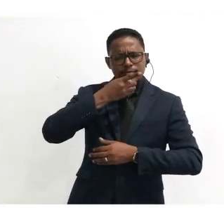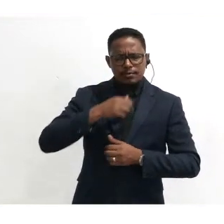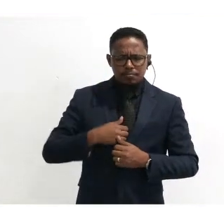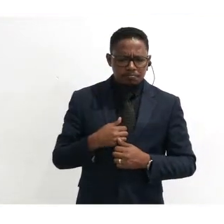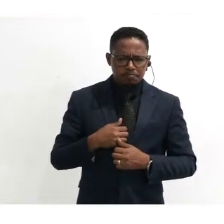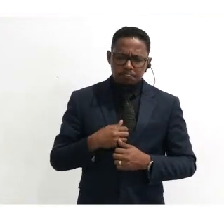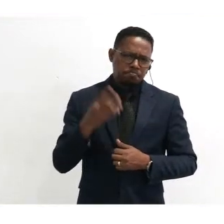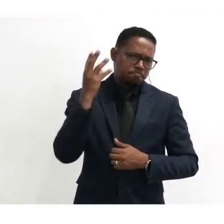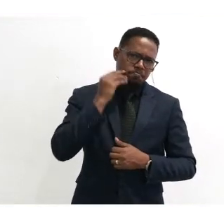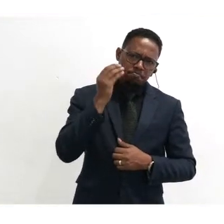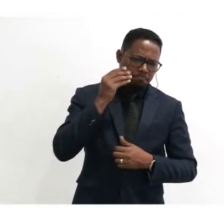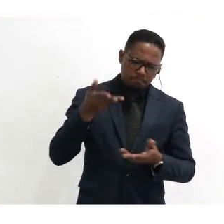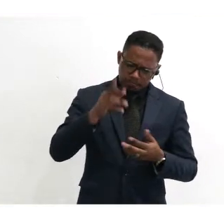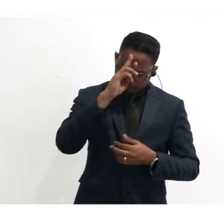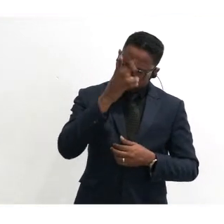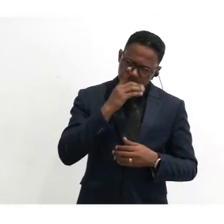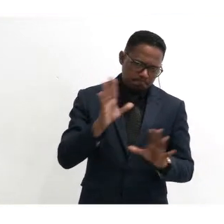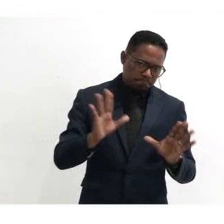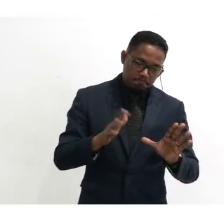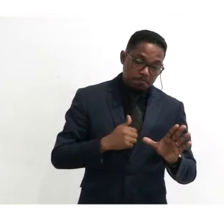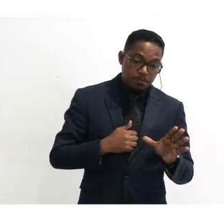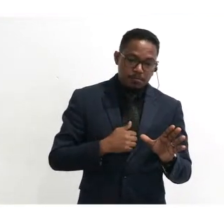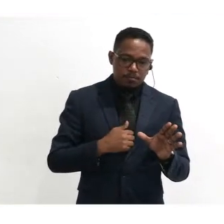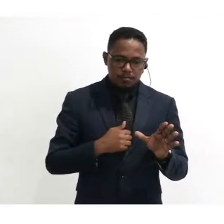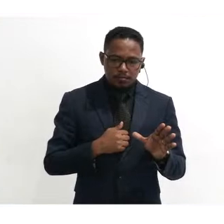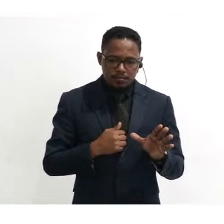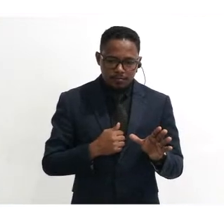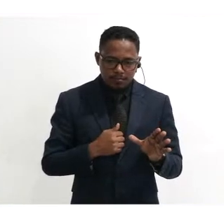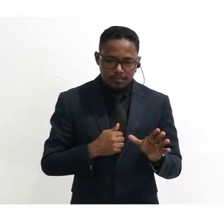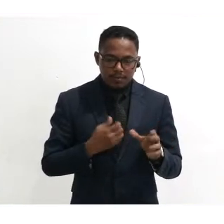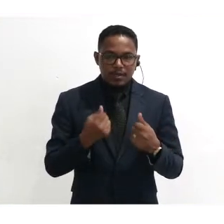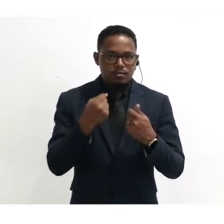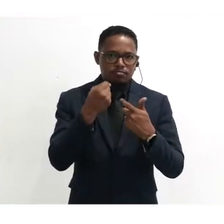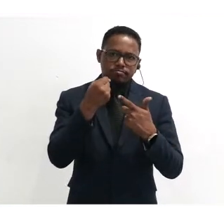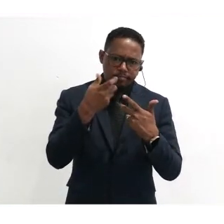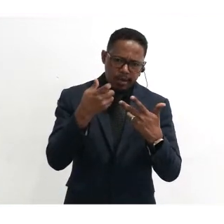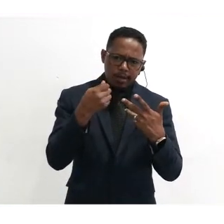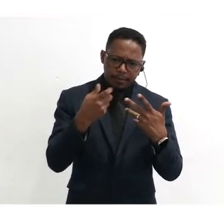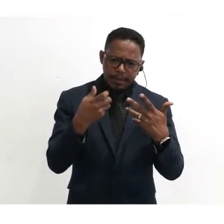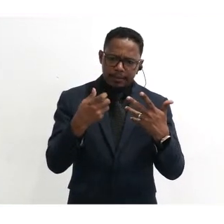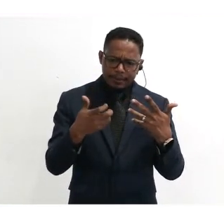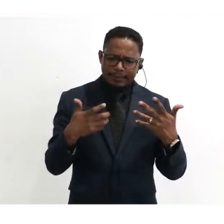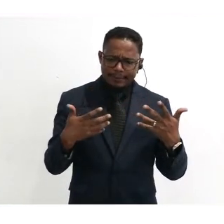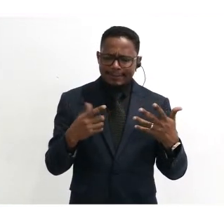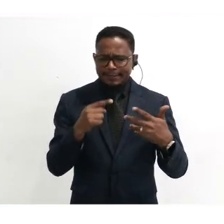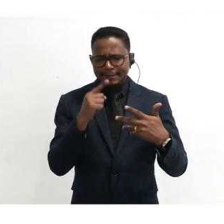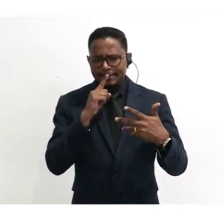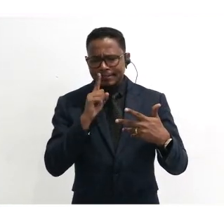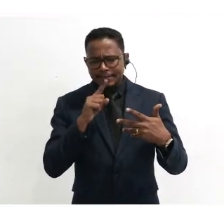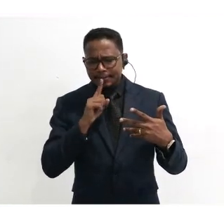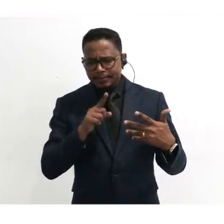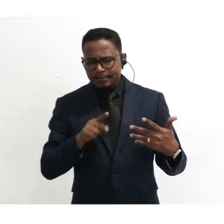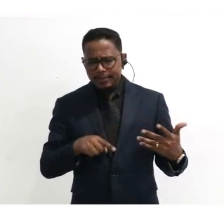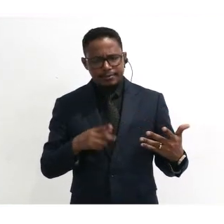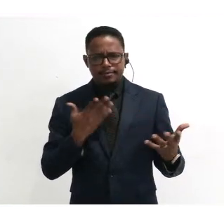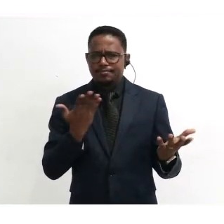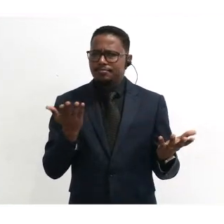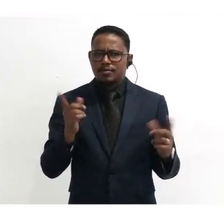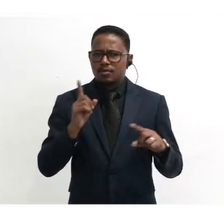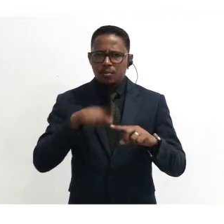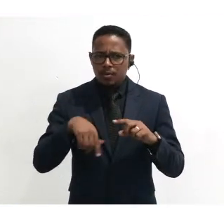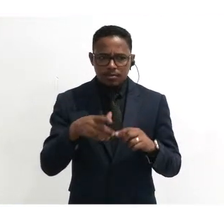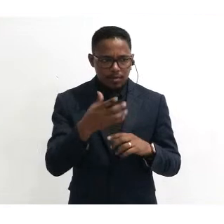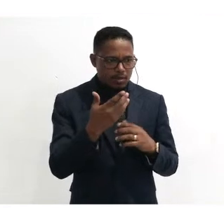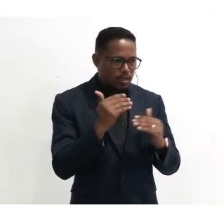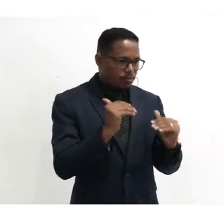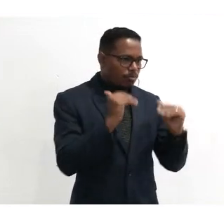Dominican Republic, so it's very hard for me to say. I don't really know well, what the education level might be here, the